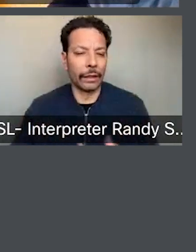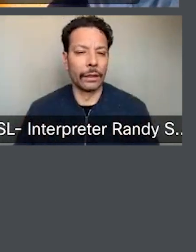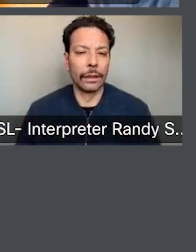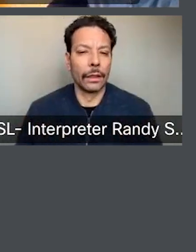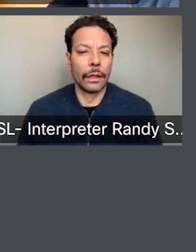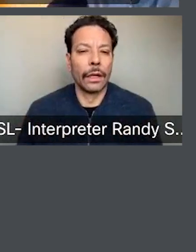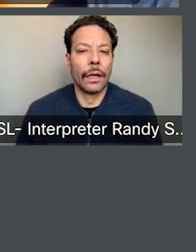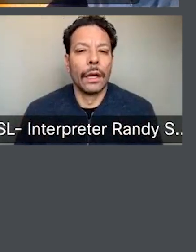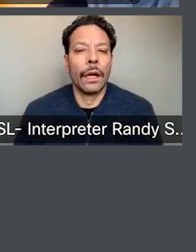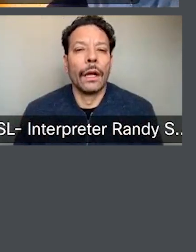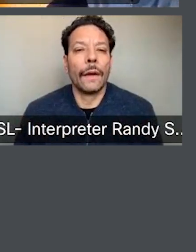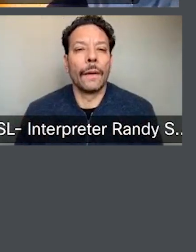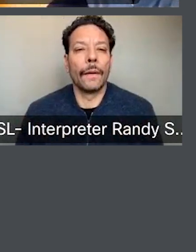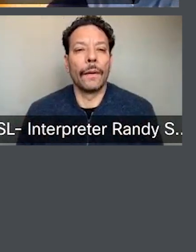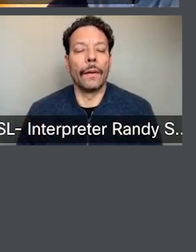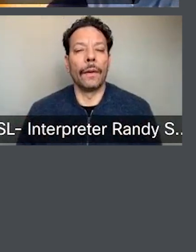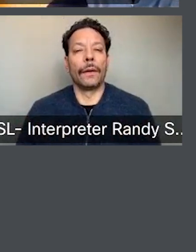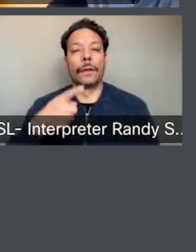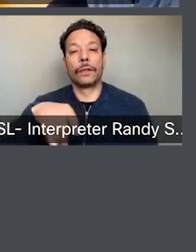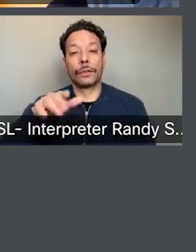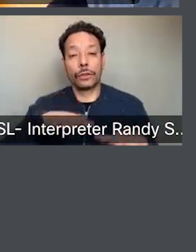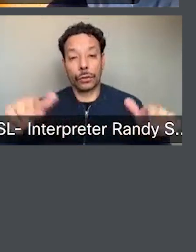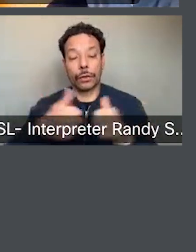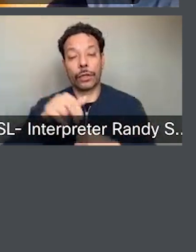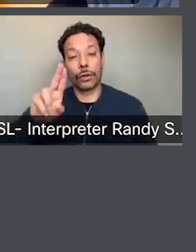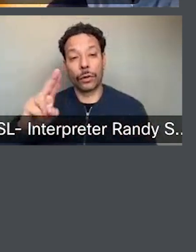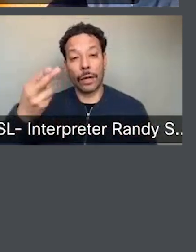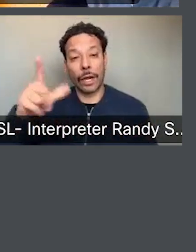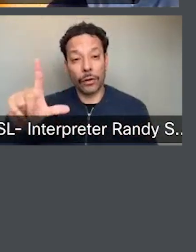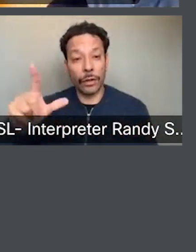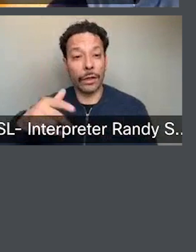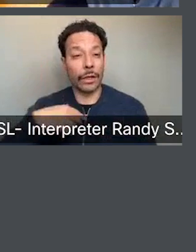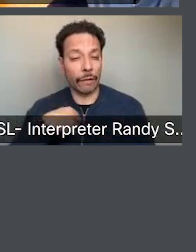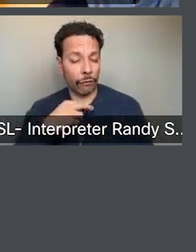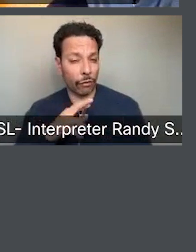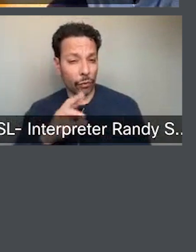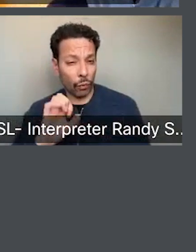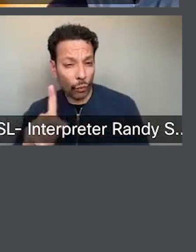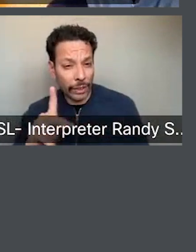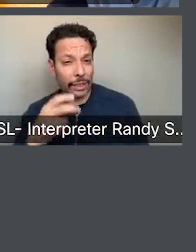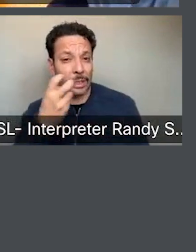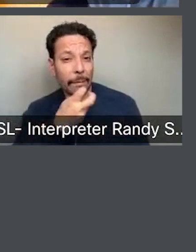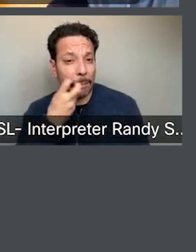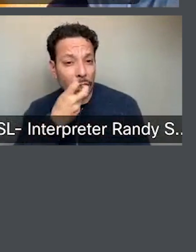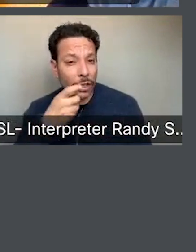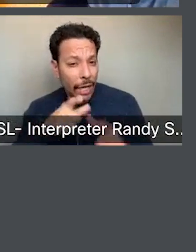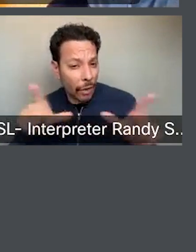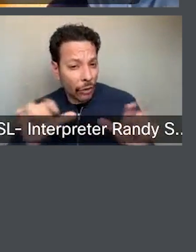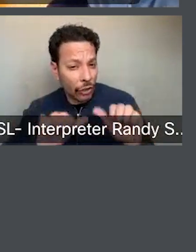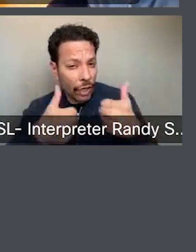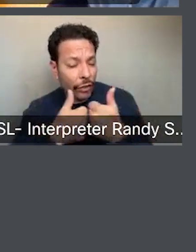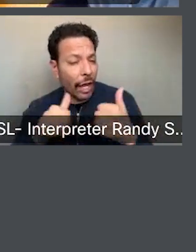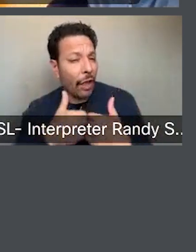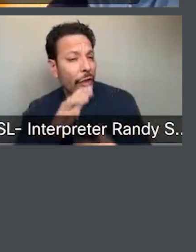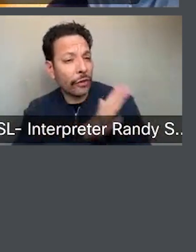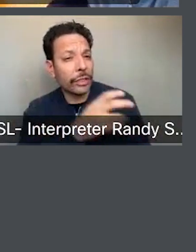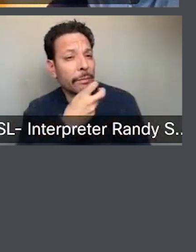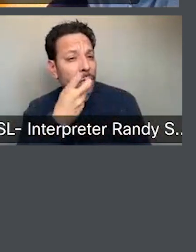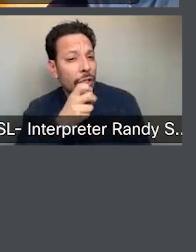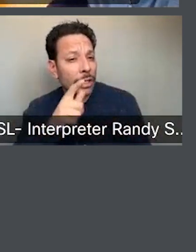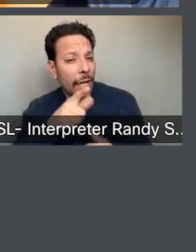Are children with unilateral hearing loss at risk of speech language challenges? How is their speech and language